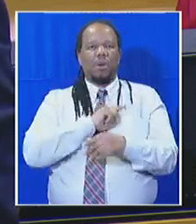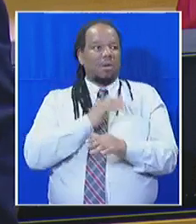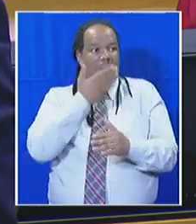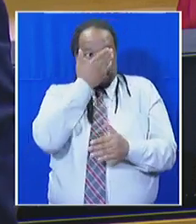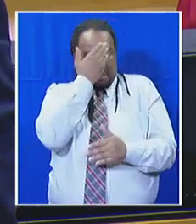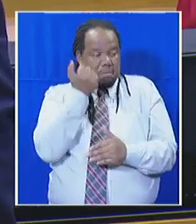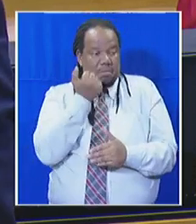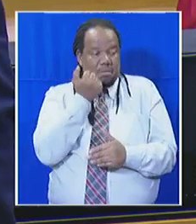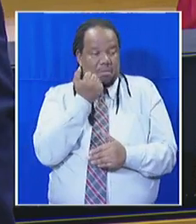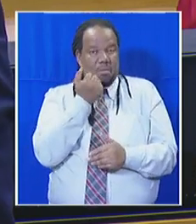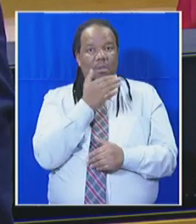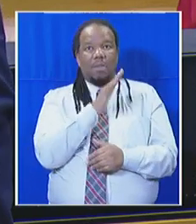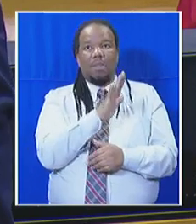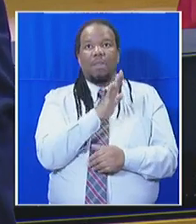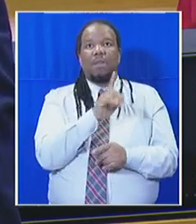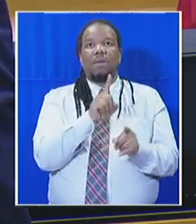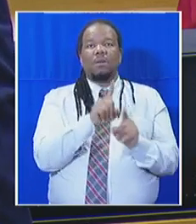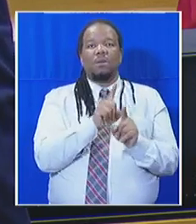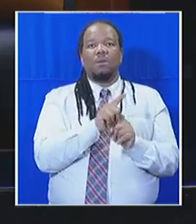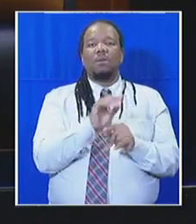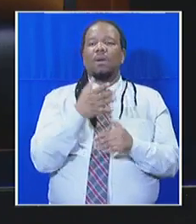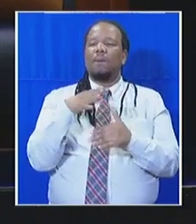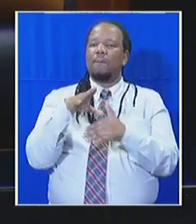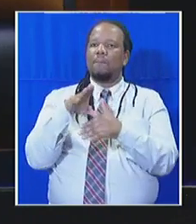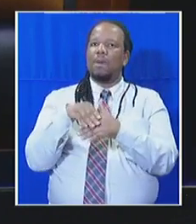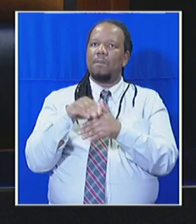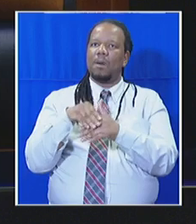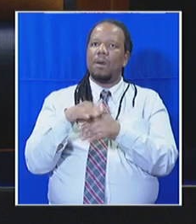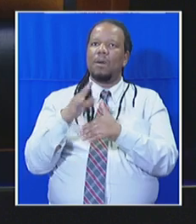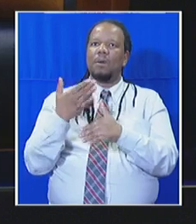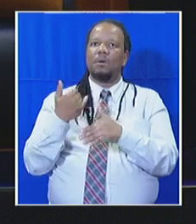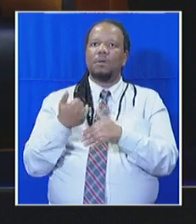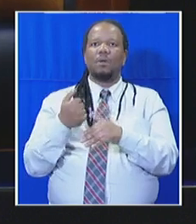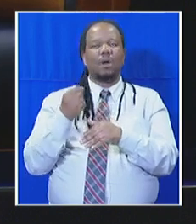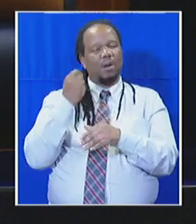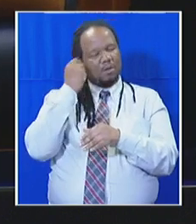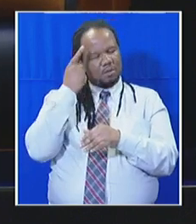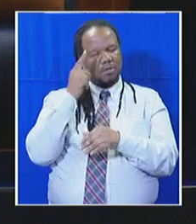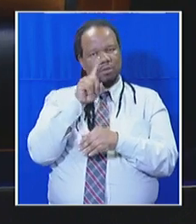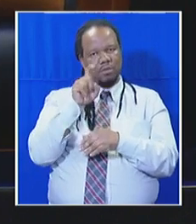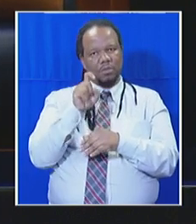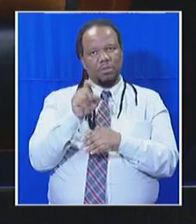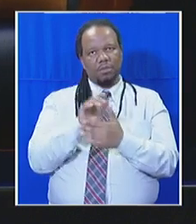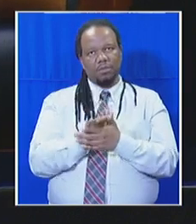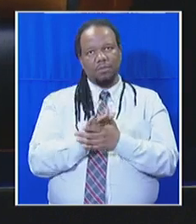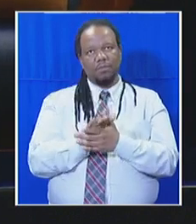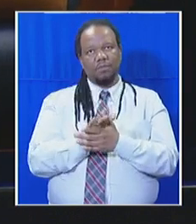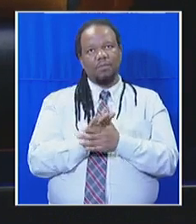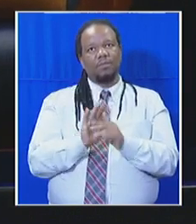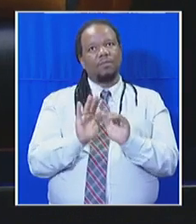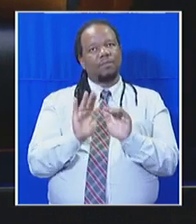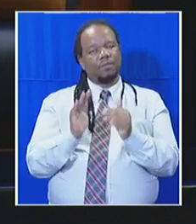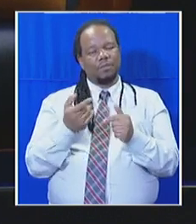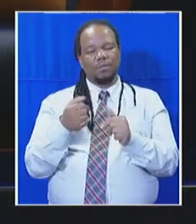that was raised in relation to Honourable the 20 Member, I billion get the gist of your input. That is a matter that you must take to the